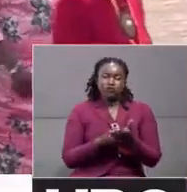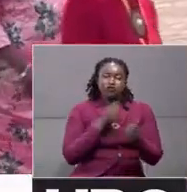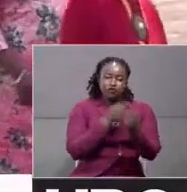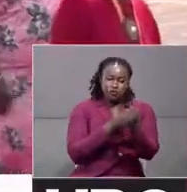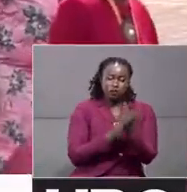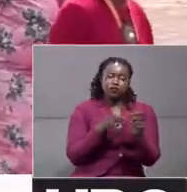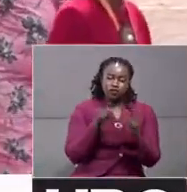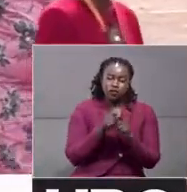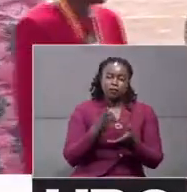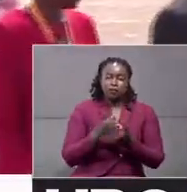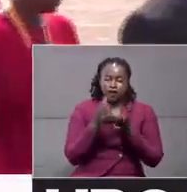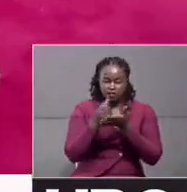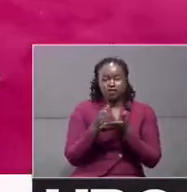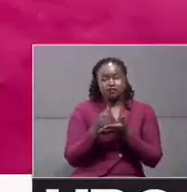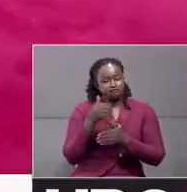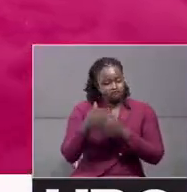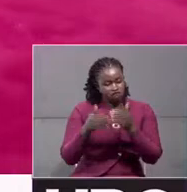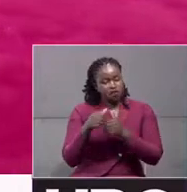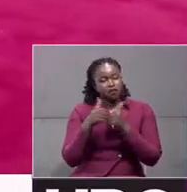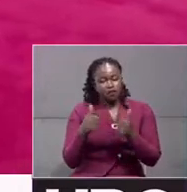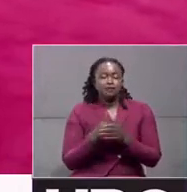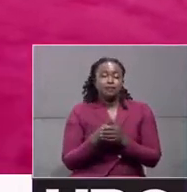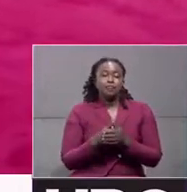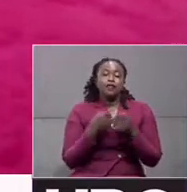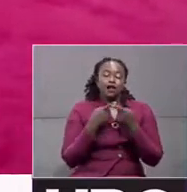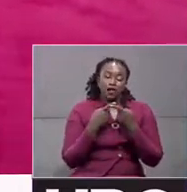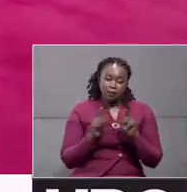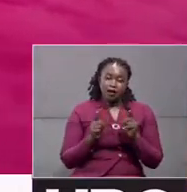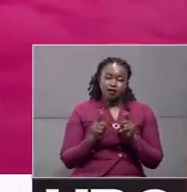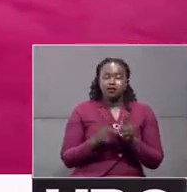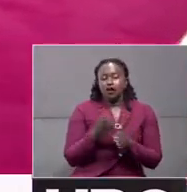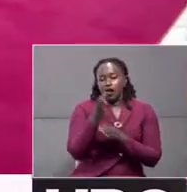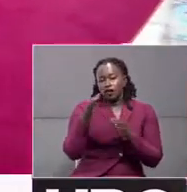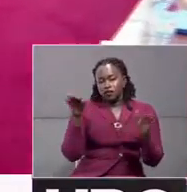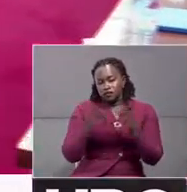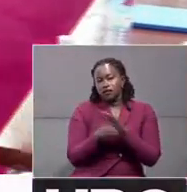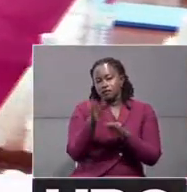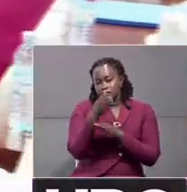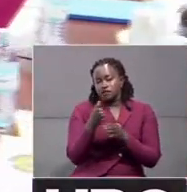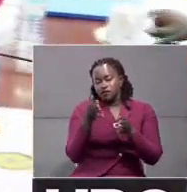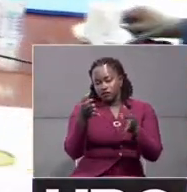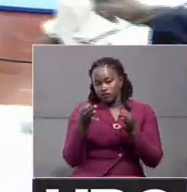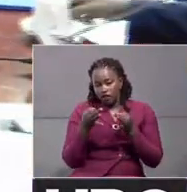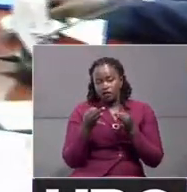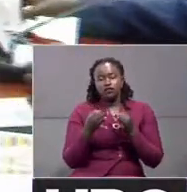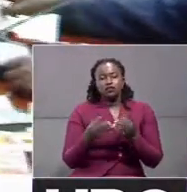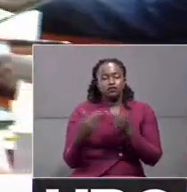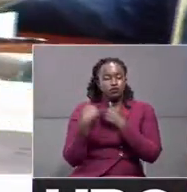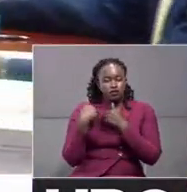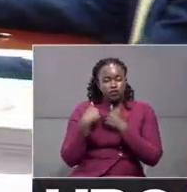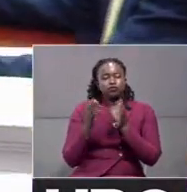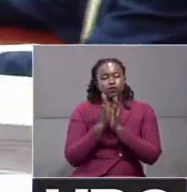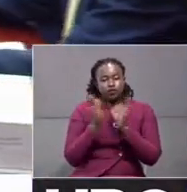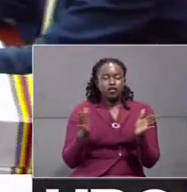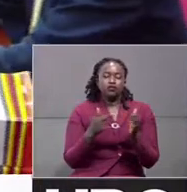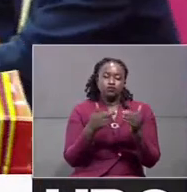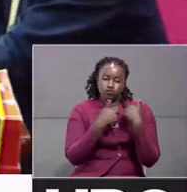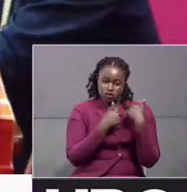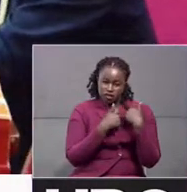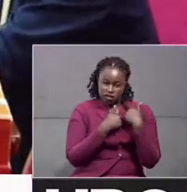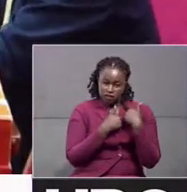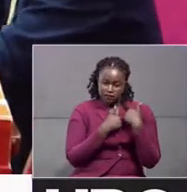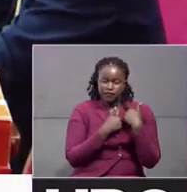same budget accordingly. However, the Minister of State for Finance, in charge of general duties, Henry